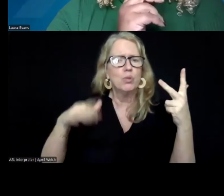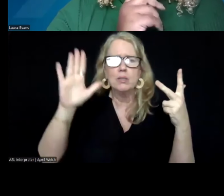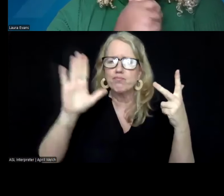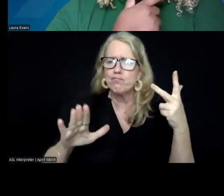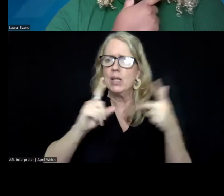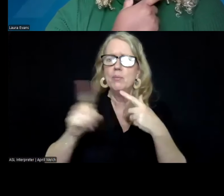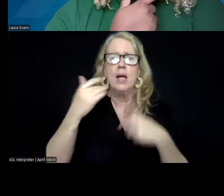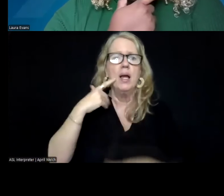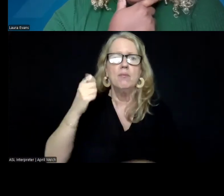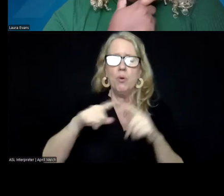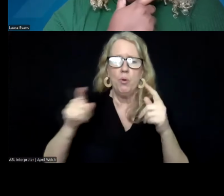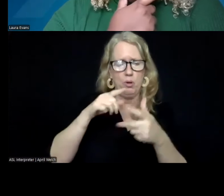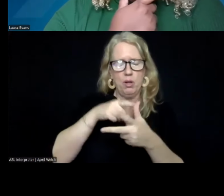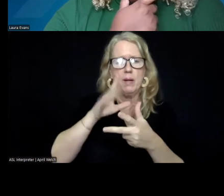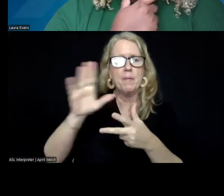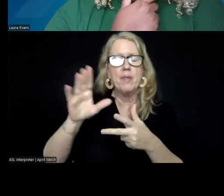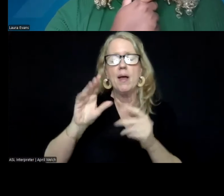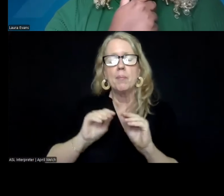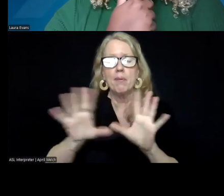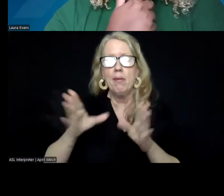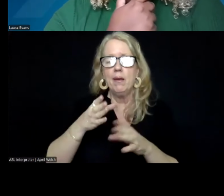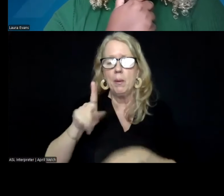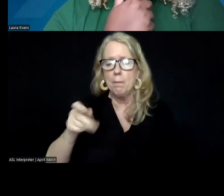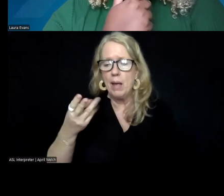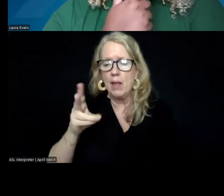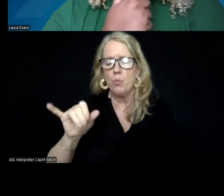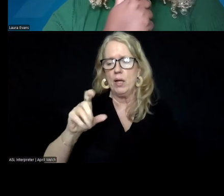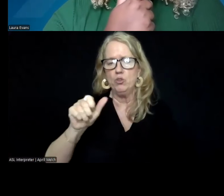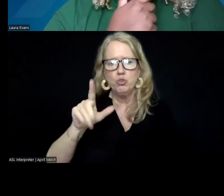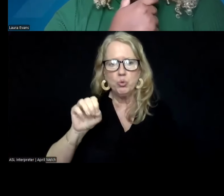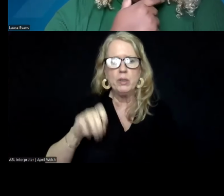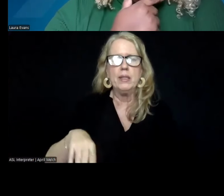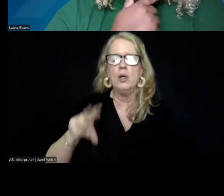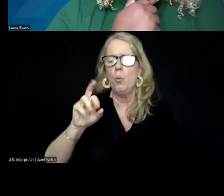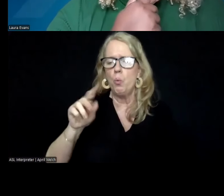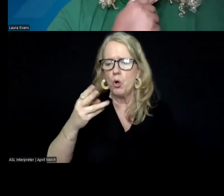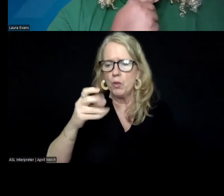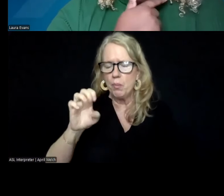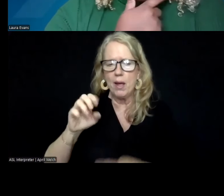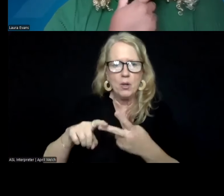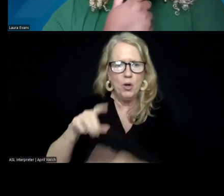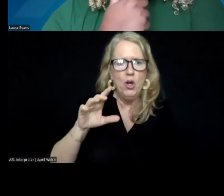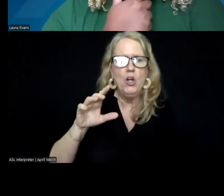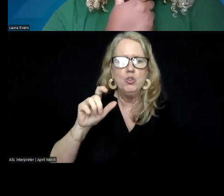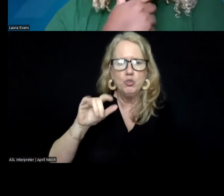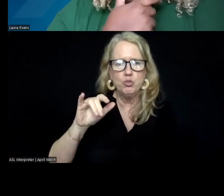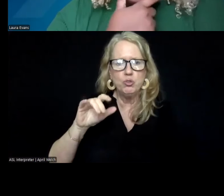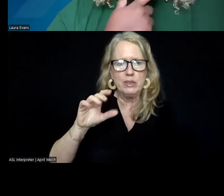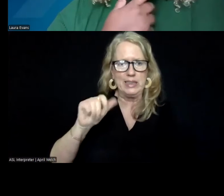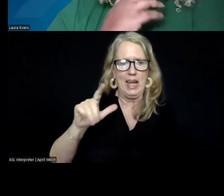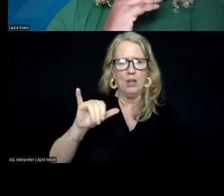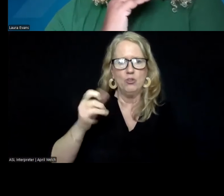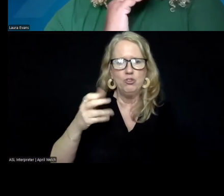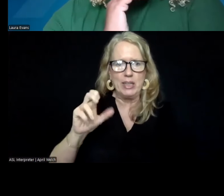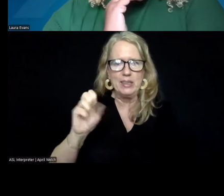Pew Charitable Trust as well as Clear Pathways, Julie Werthmeyer, Alicia Smith, and Cal Jenkins. So before we get into